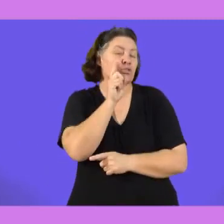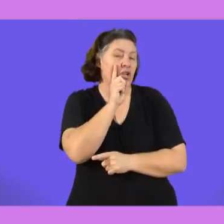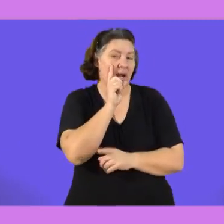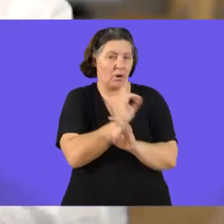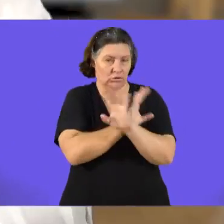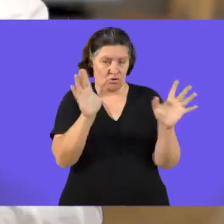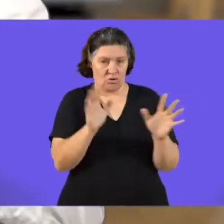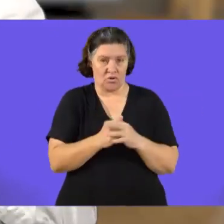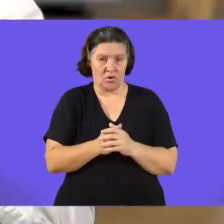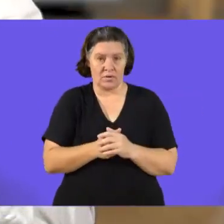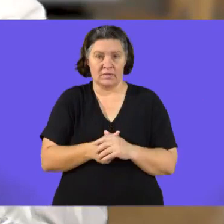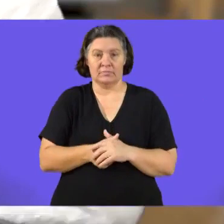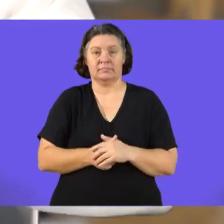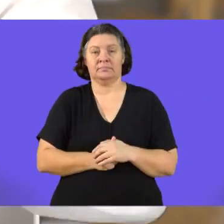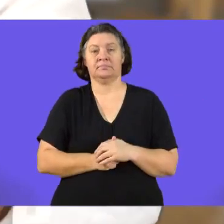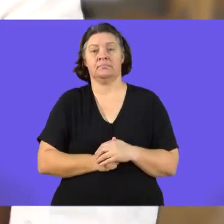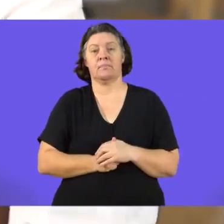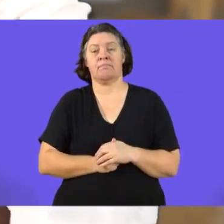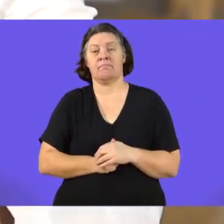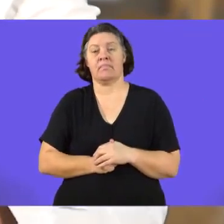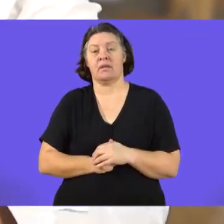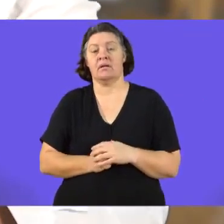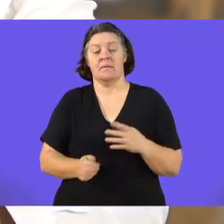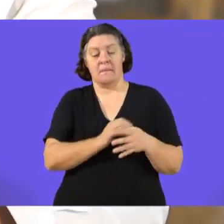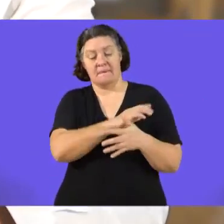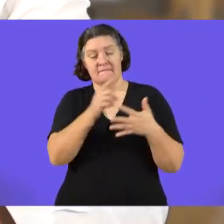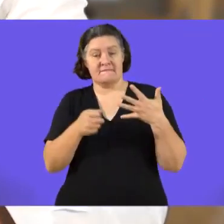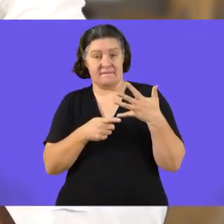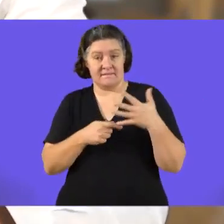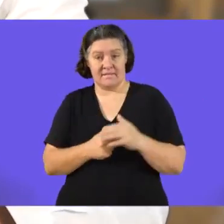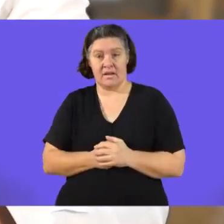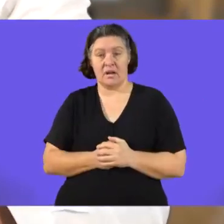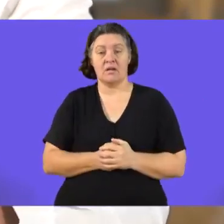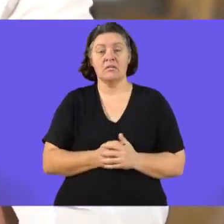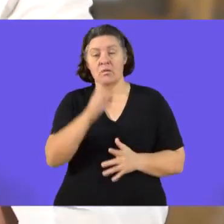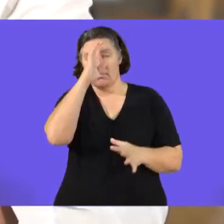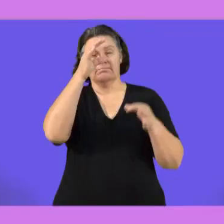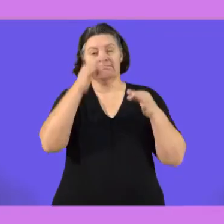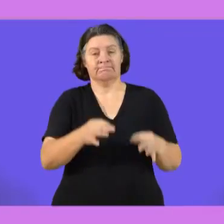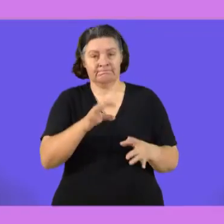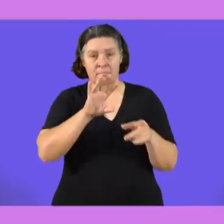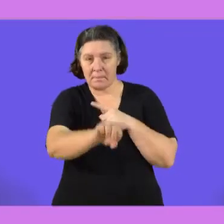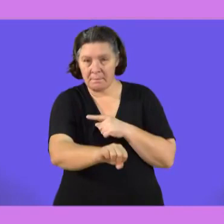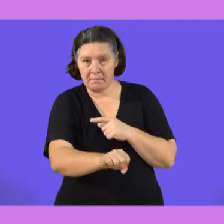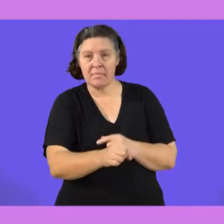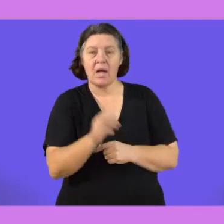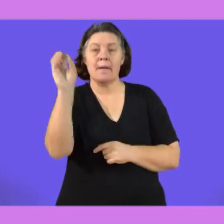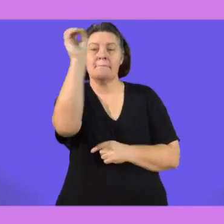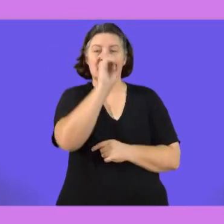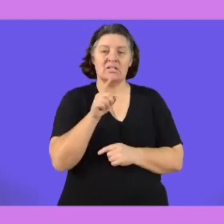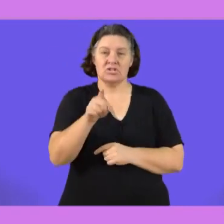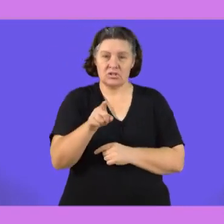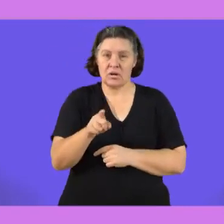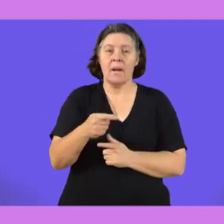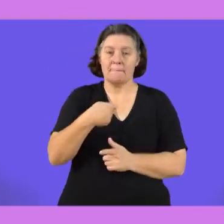double check with me while doing this. Right. Question number 5. It says determine at what percentage